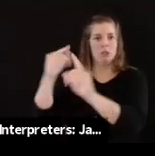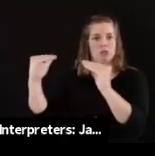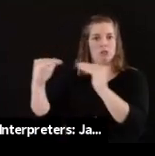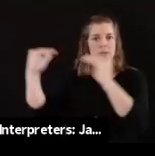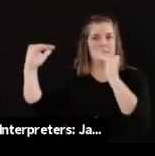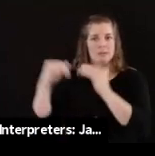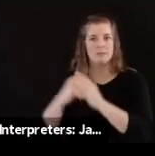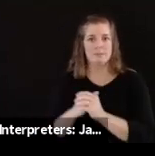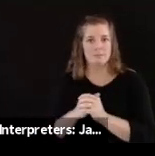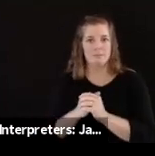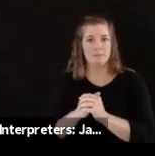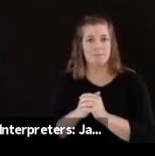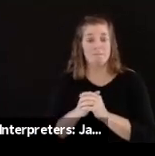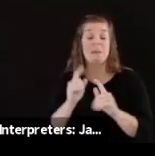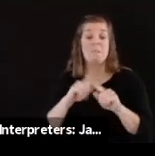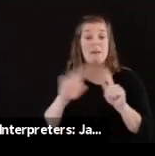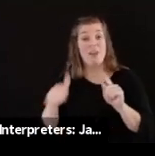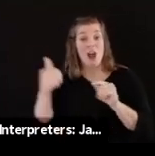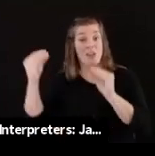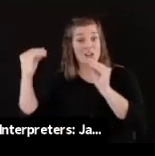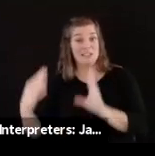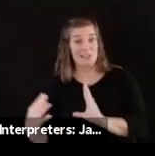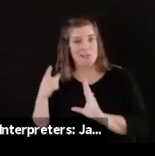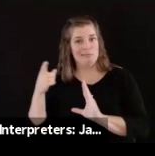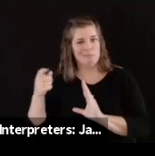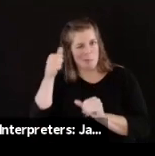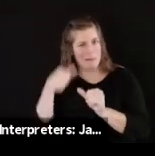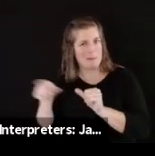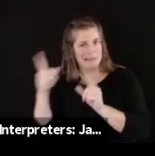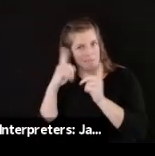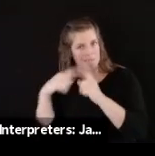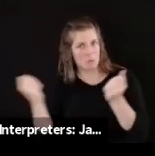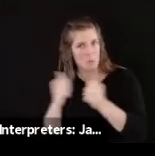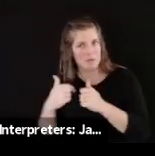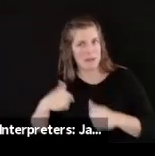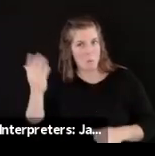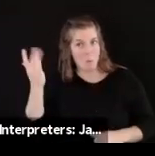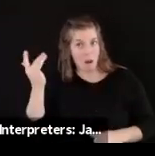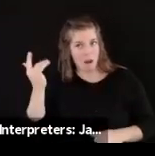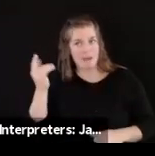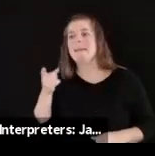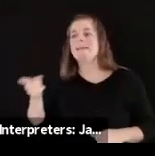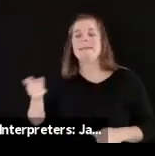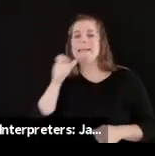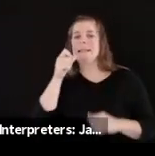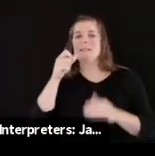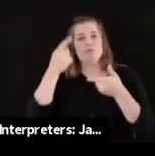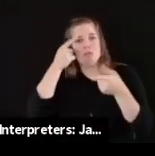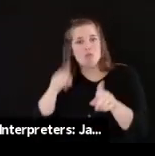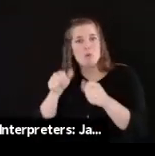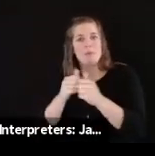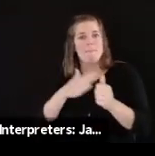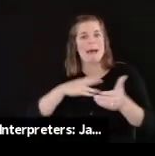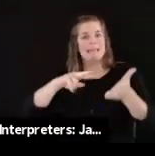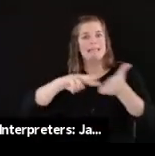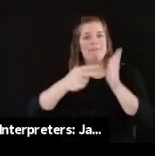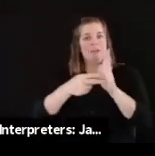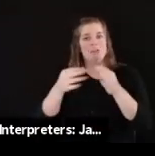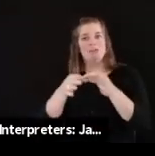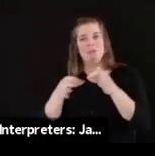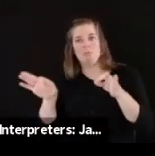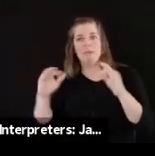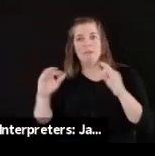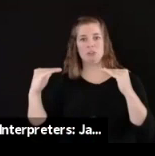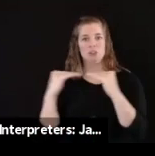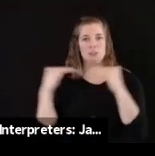that my Twitter critic wasn't happy with that idea is because he doesn't agree with my definition of justice. Fair enough. Maybe